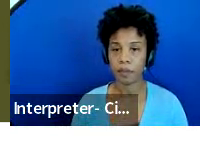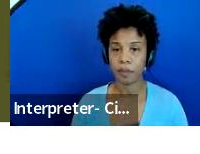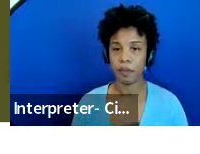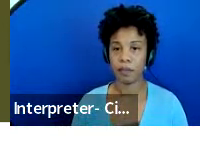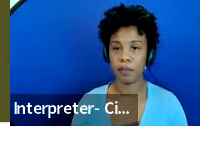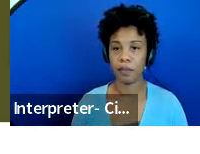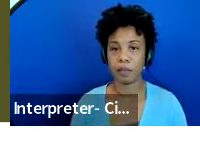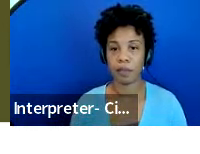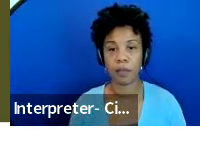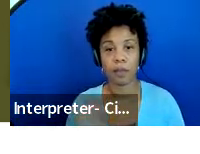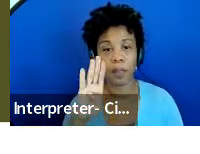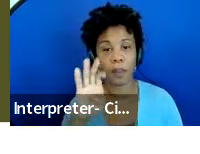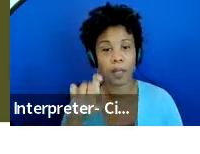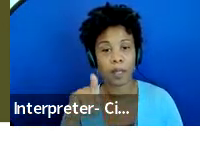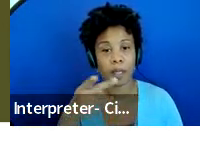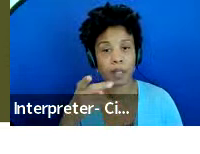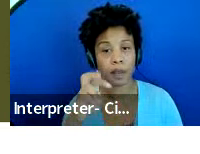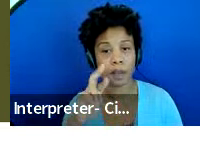Bether?